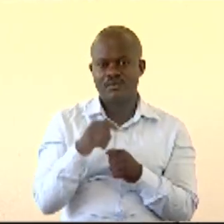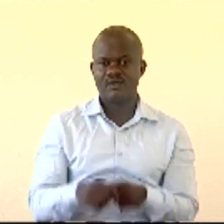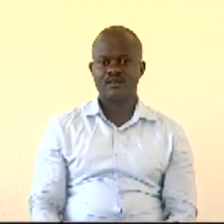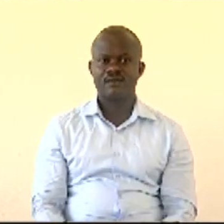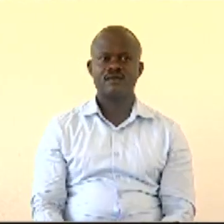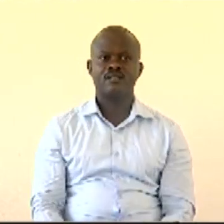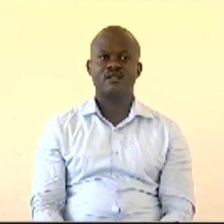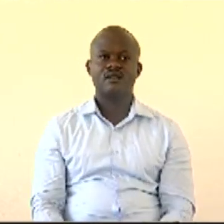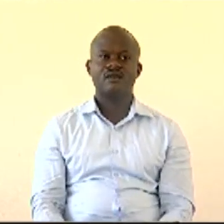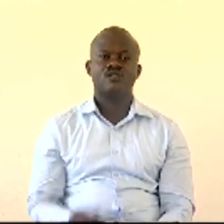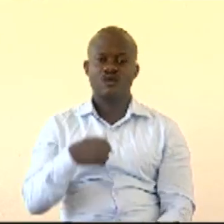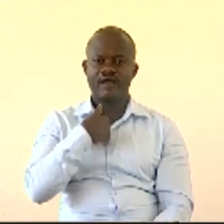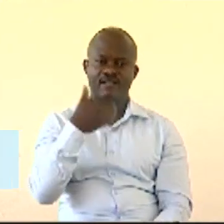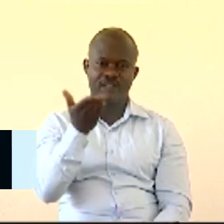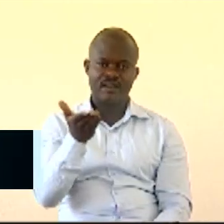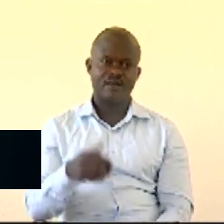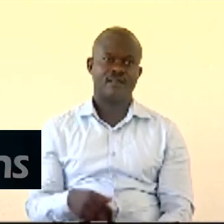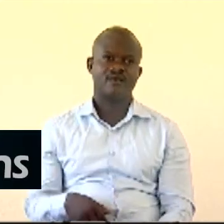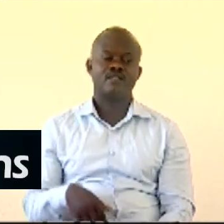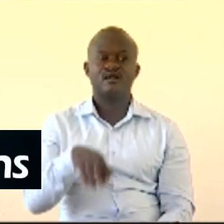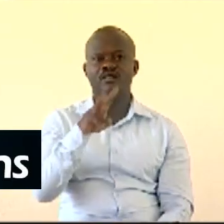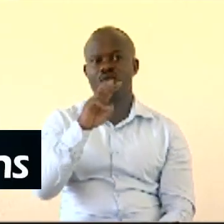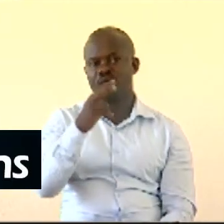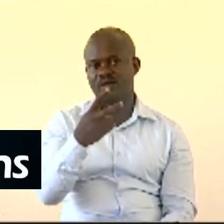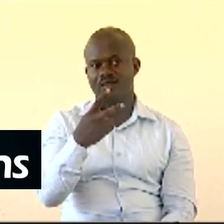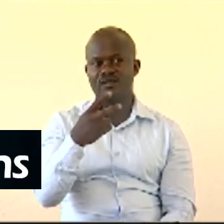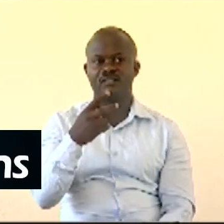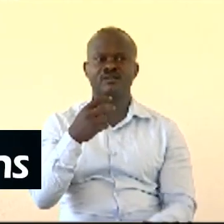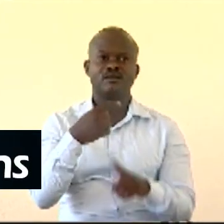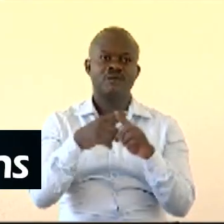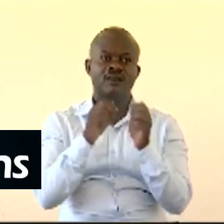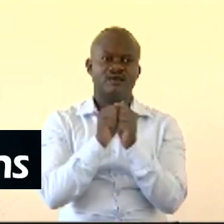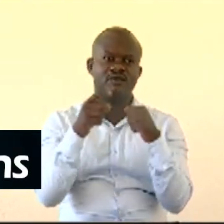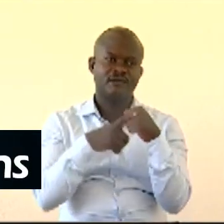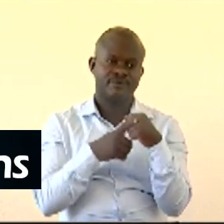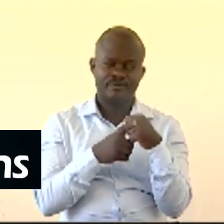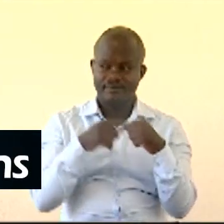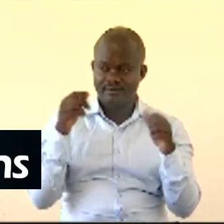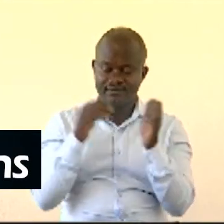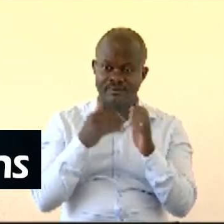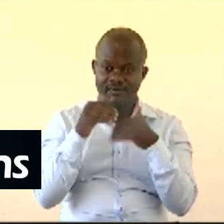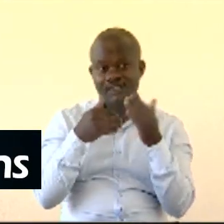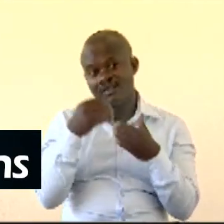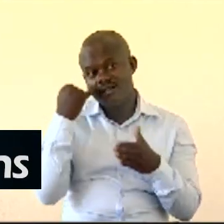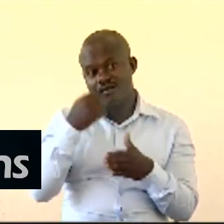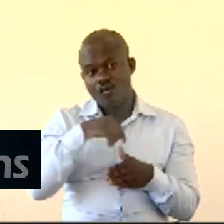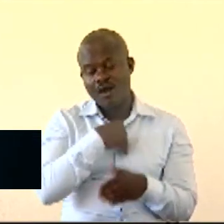We have it here. 2 grams combined with 16. Now, if we have 1